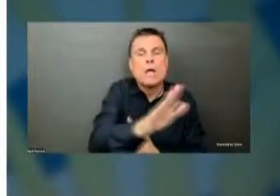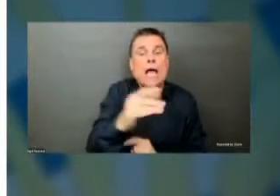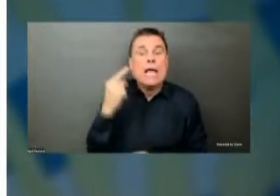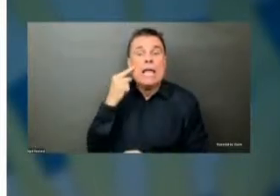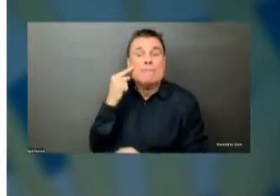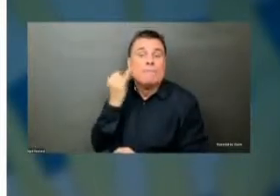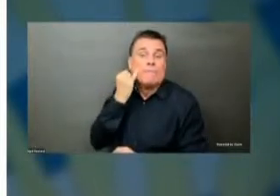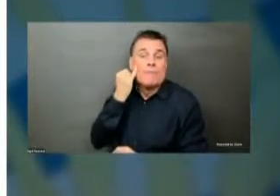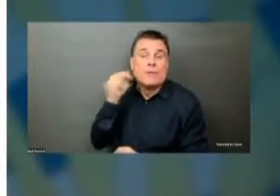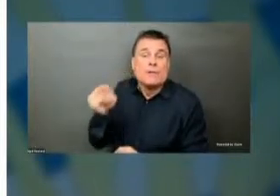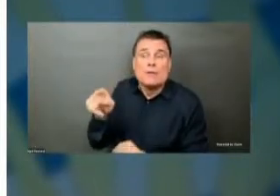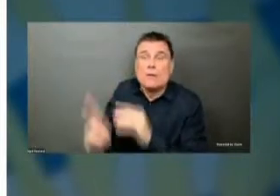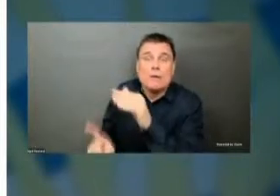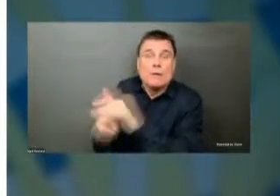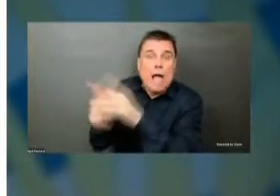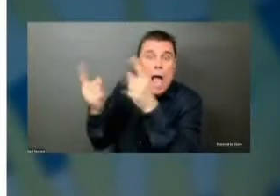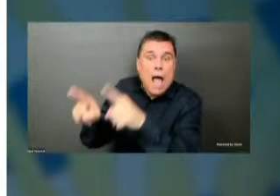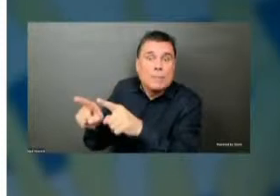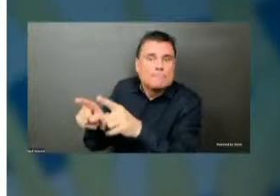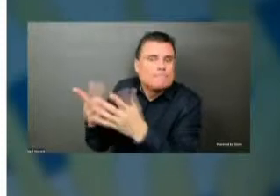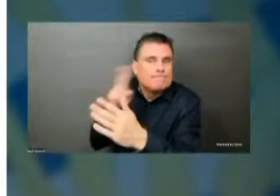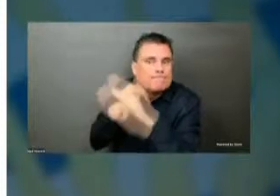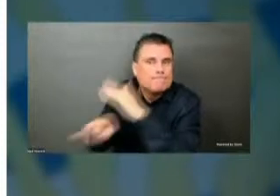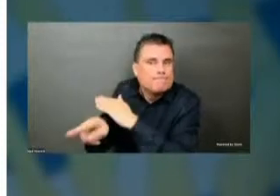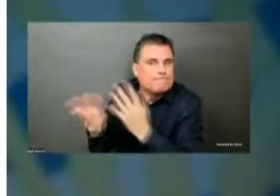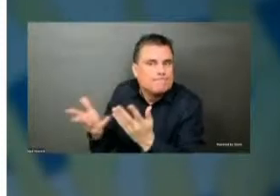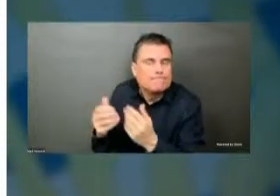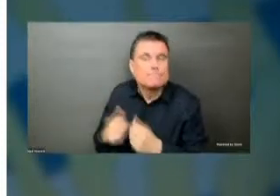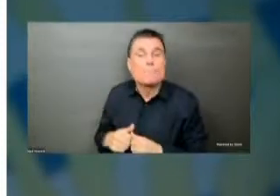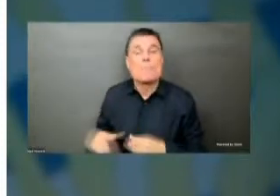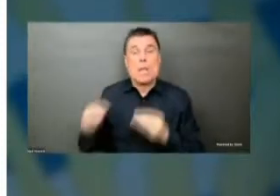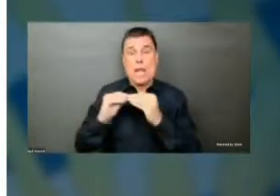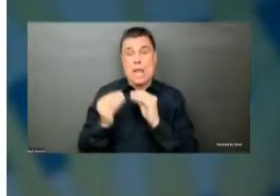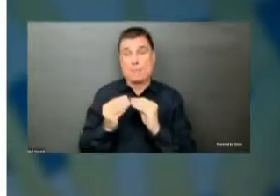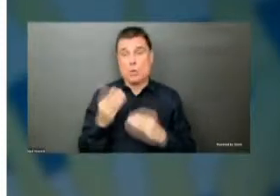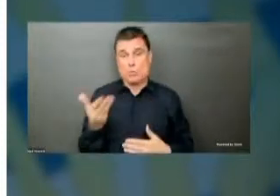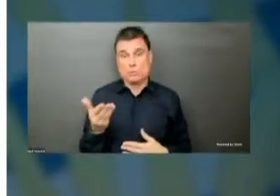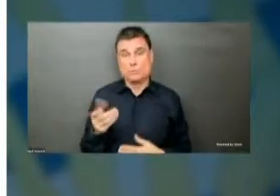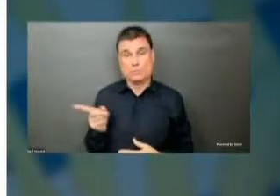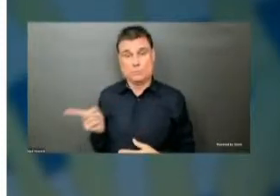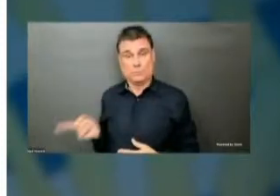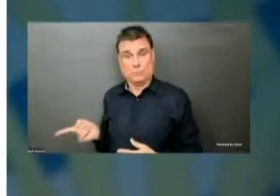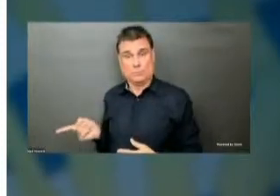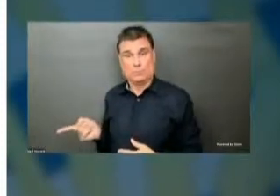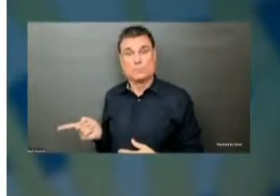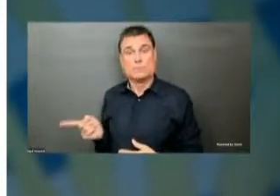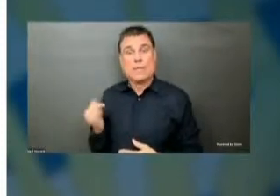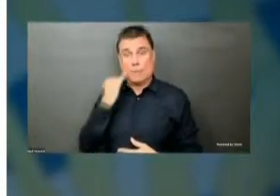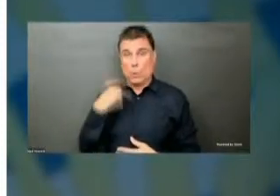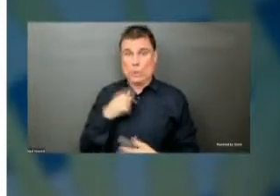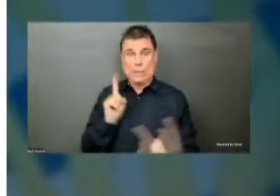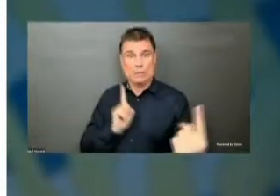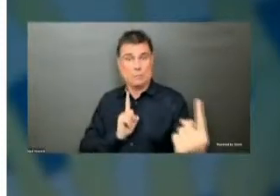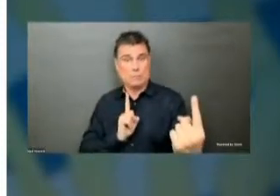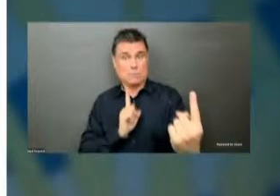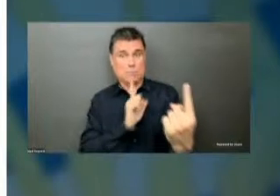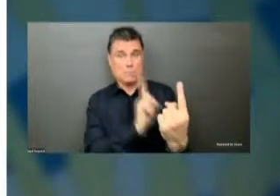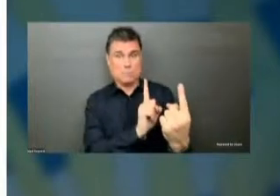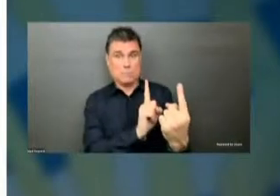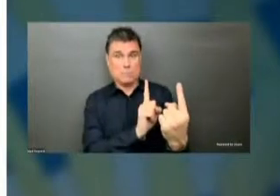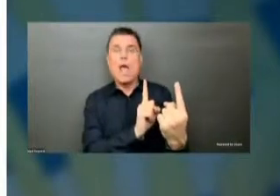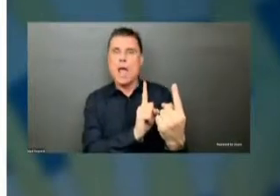infectious contacts. That means contacts that are risky and may allow the virus